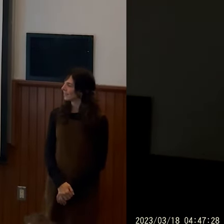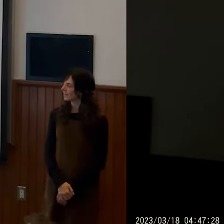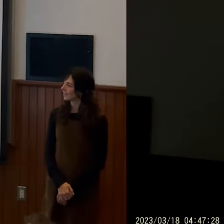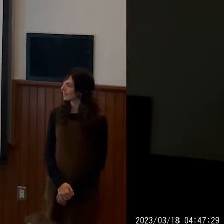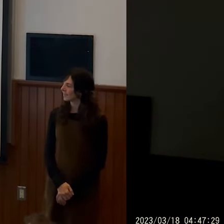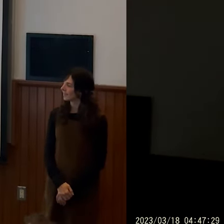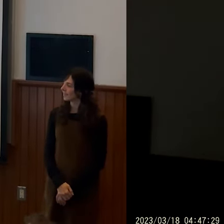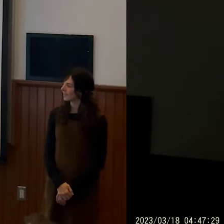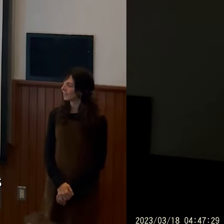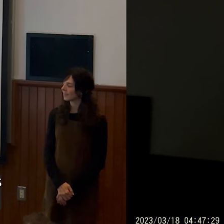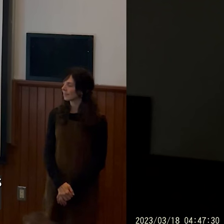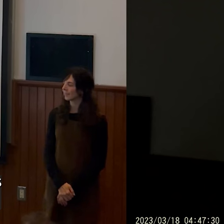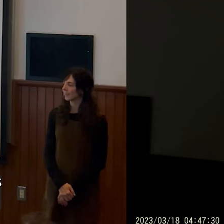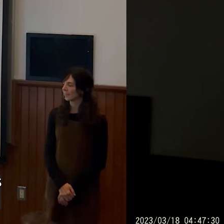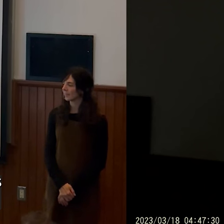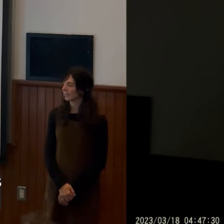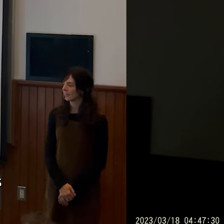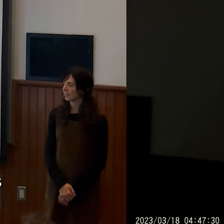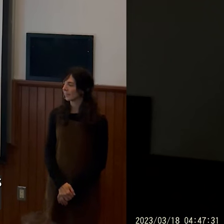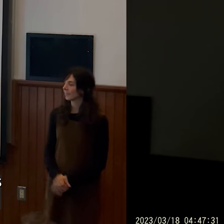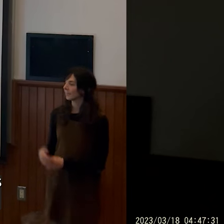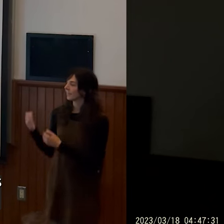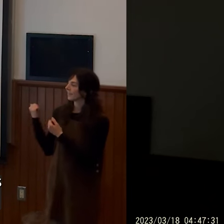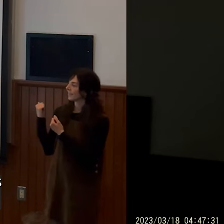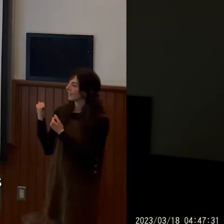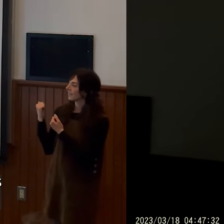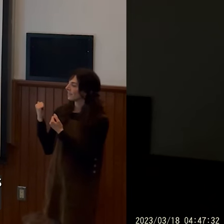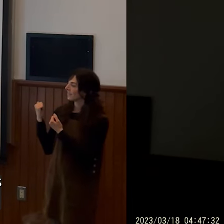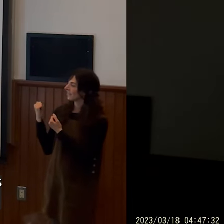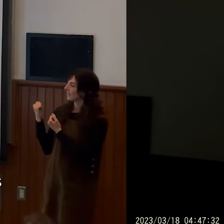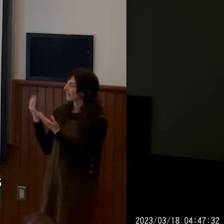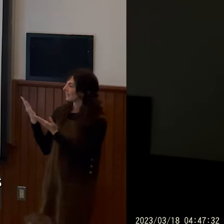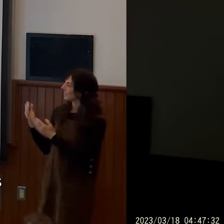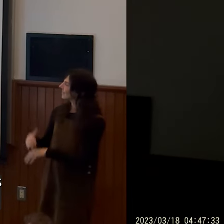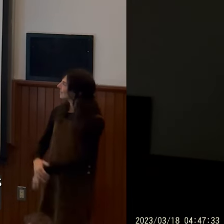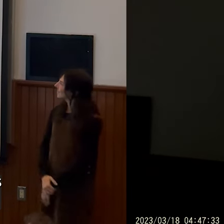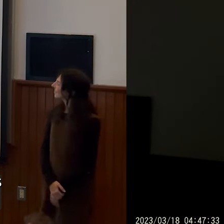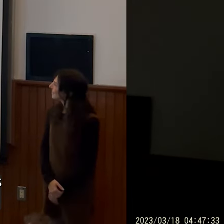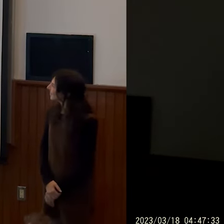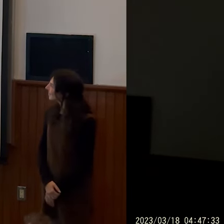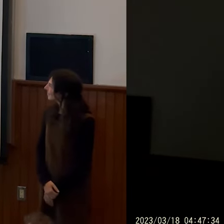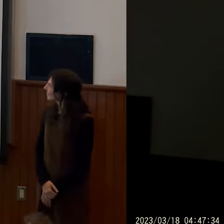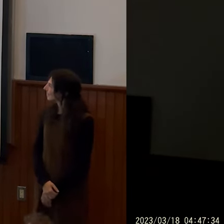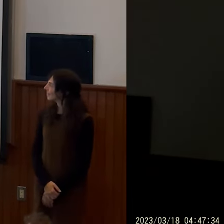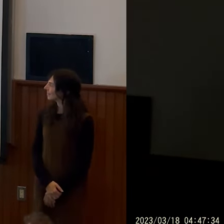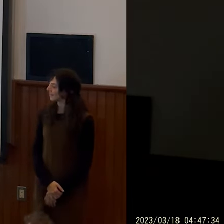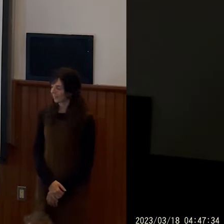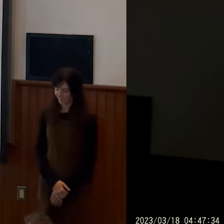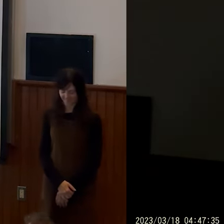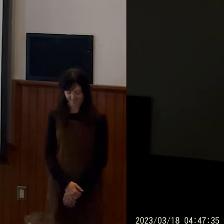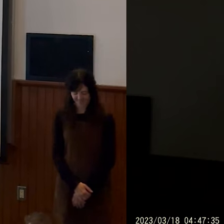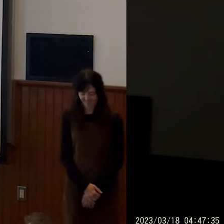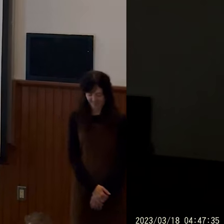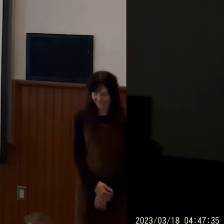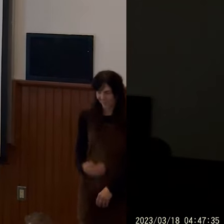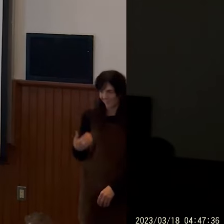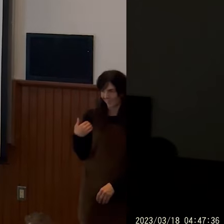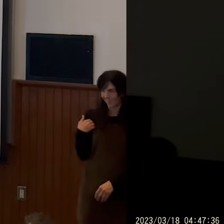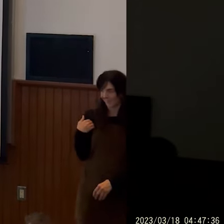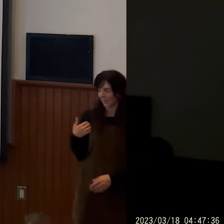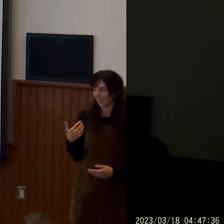thinking about the visions. So these are just some pictures from actually the film I just finished called